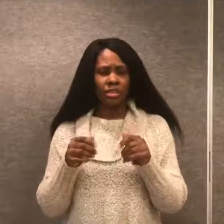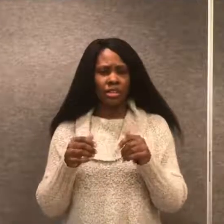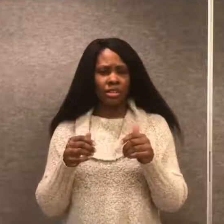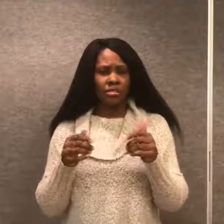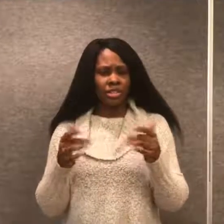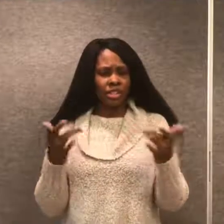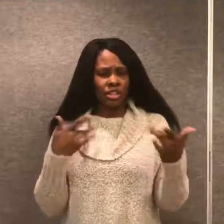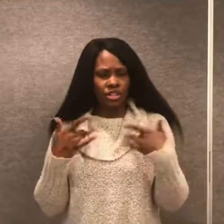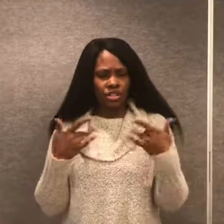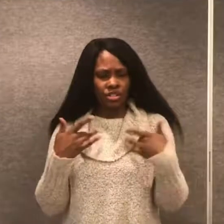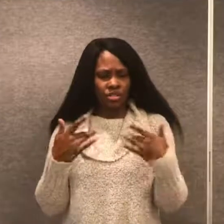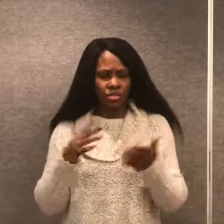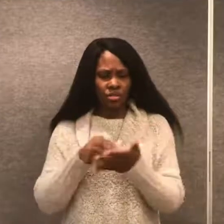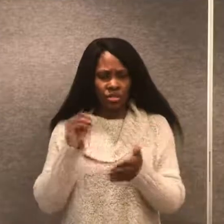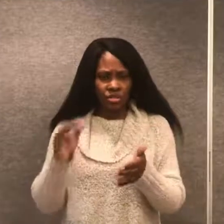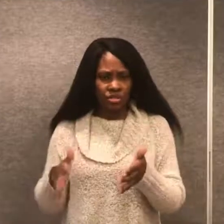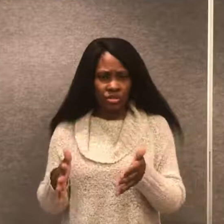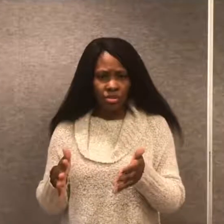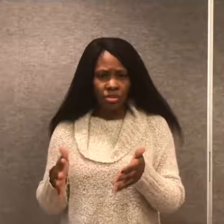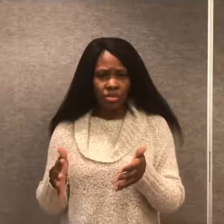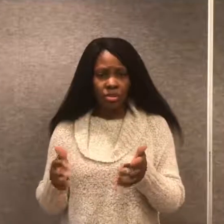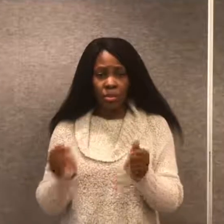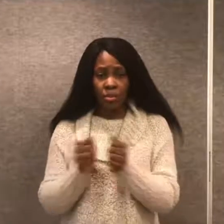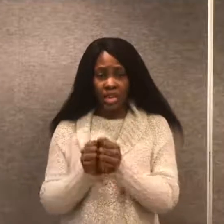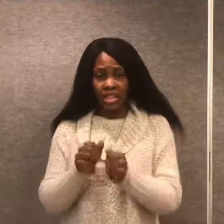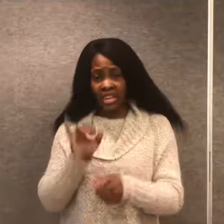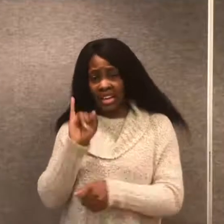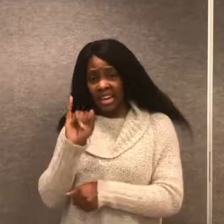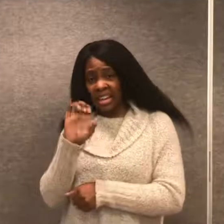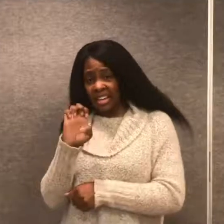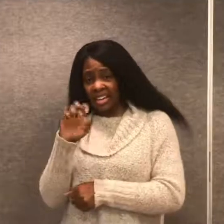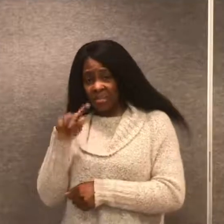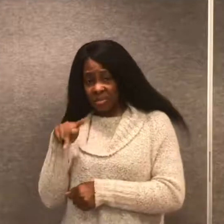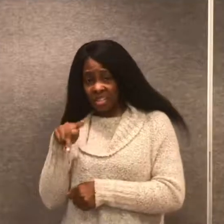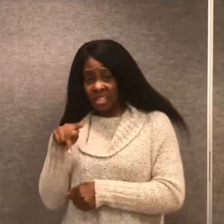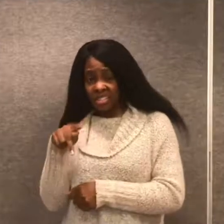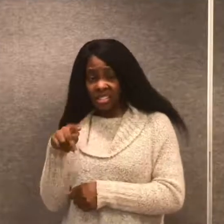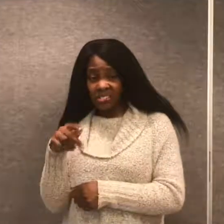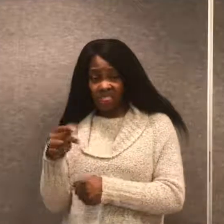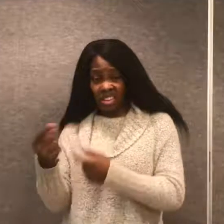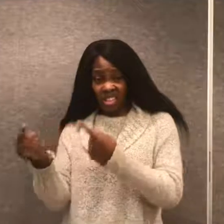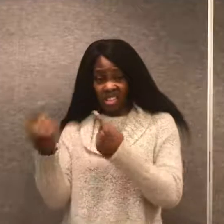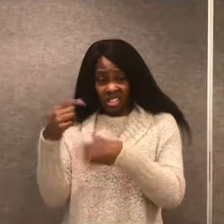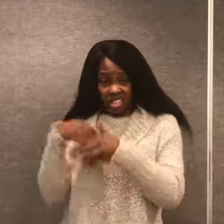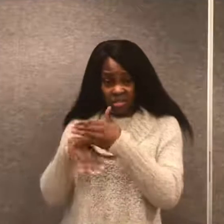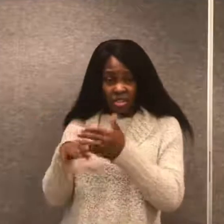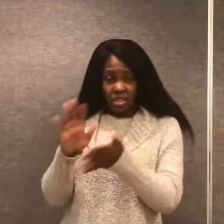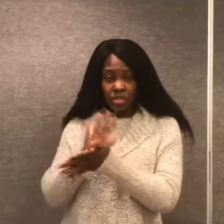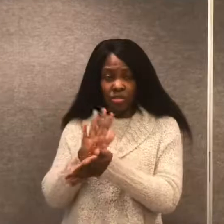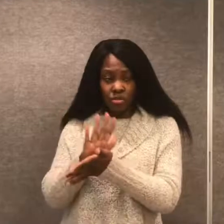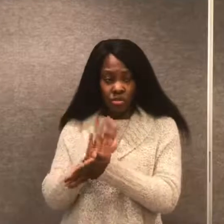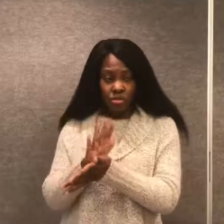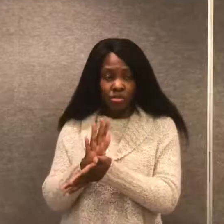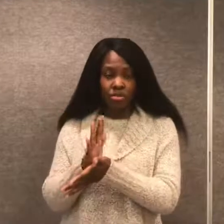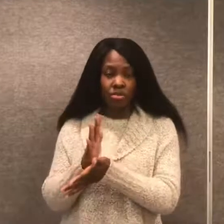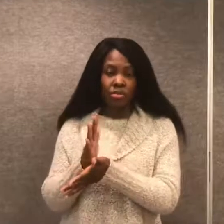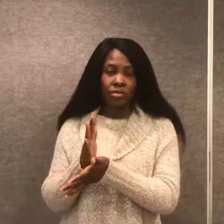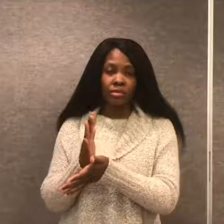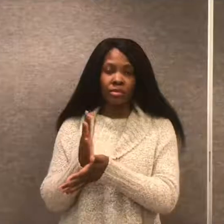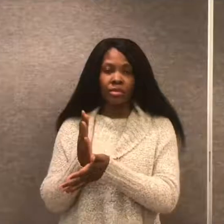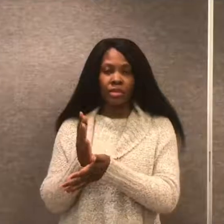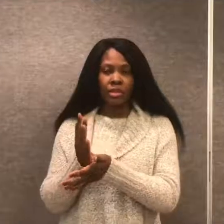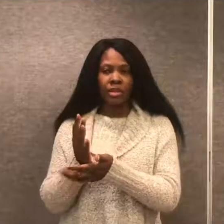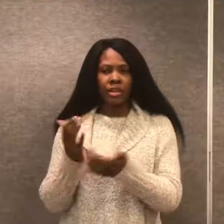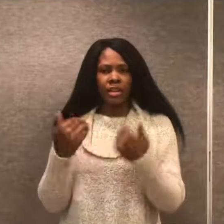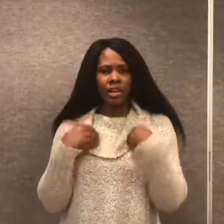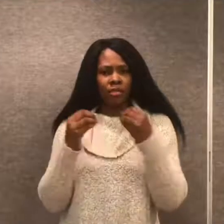pre-K students and students with IEPs are still coming into the schools and will increase their in-person learning from